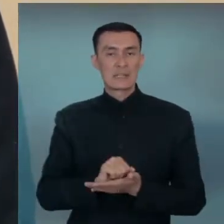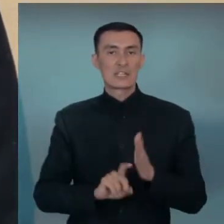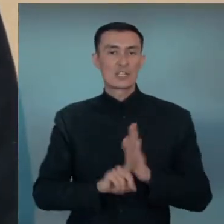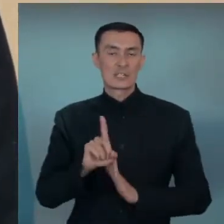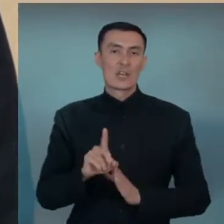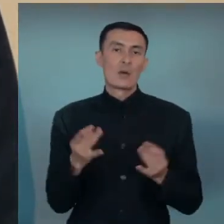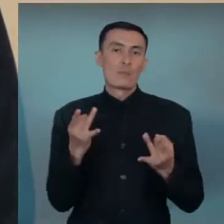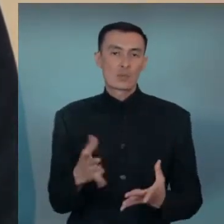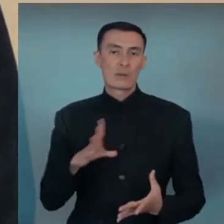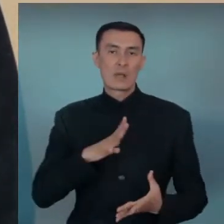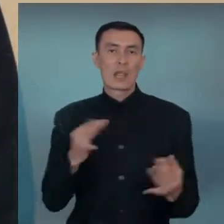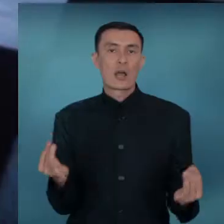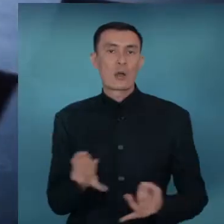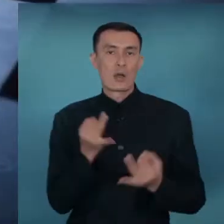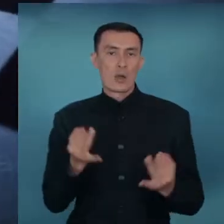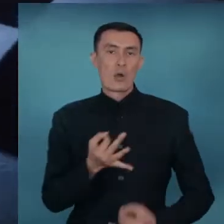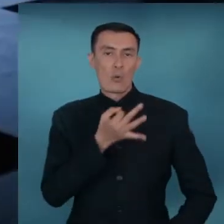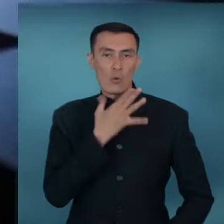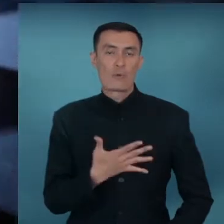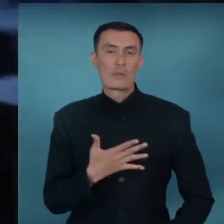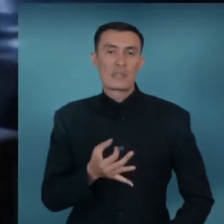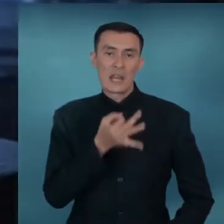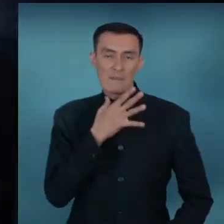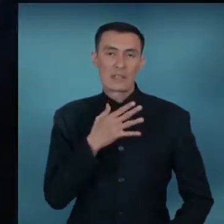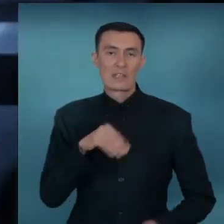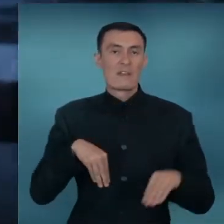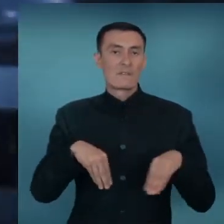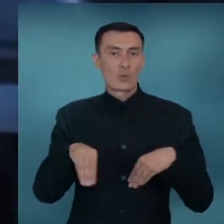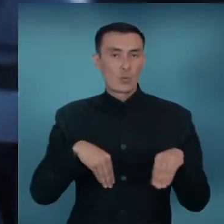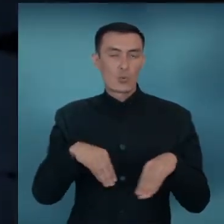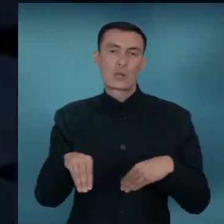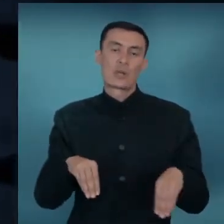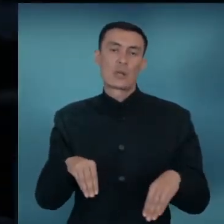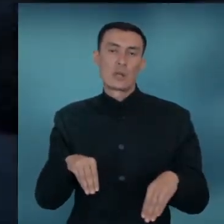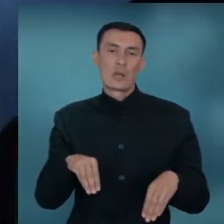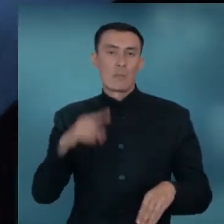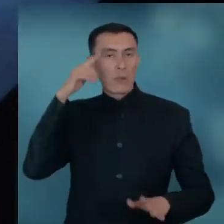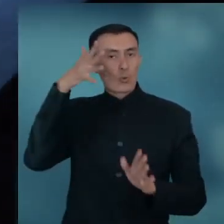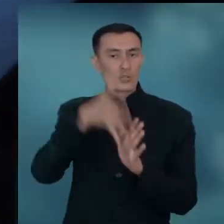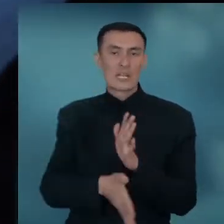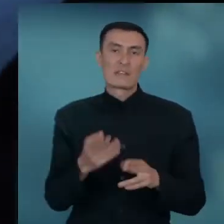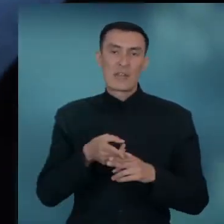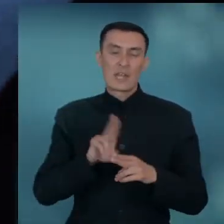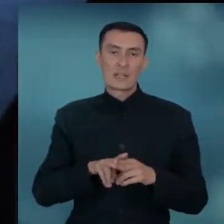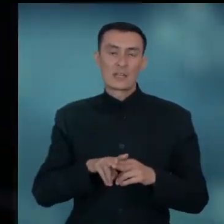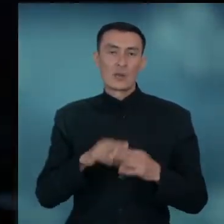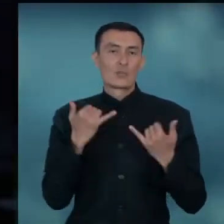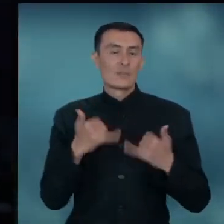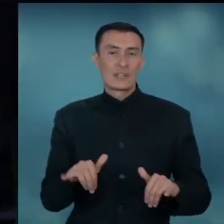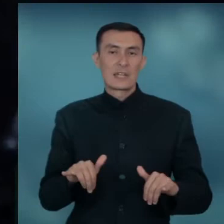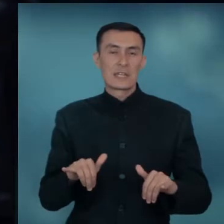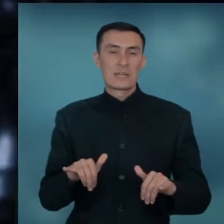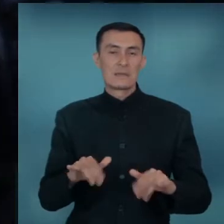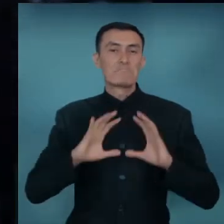chess pieces, to go deeper into this mysterious world of combination and tasks. After I